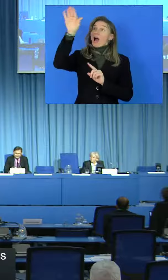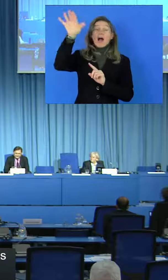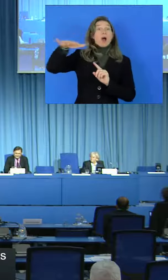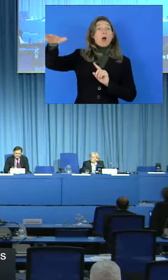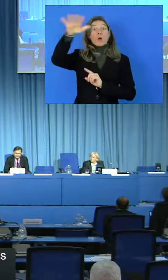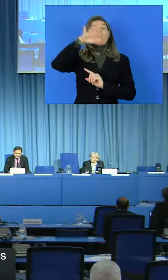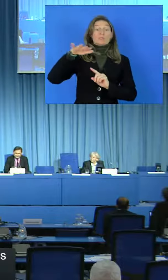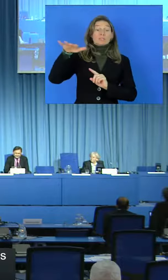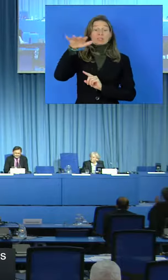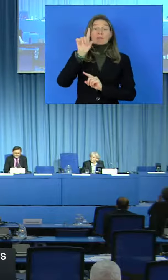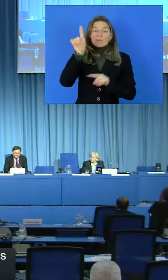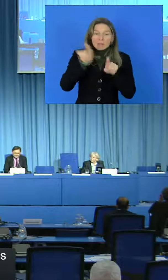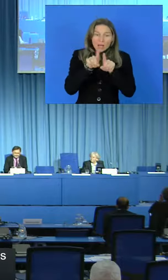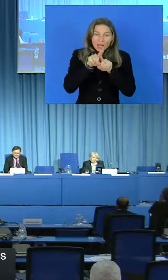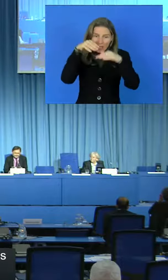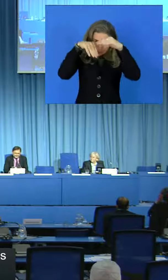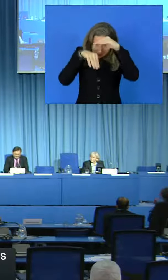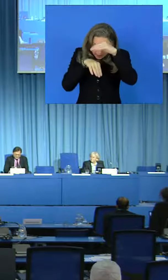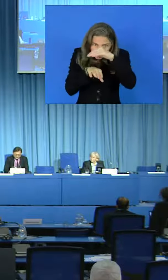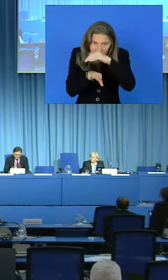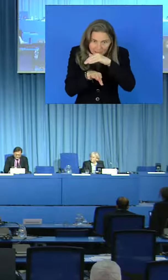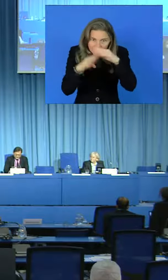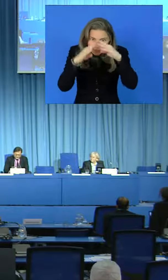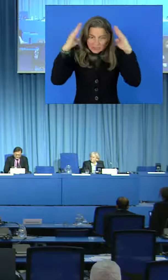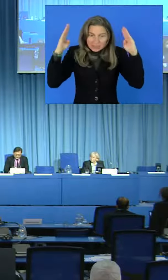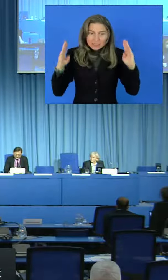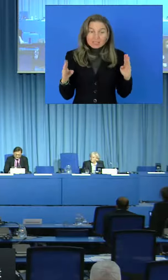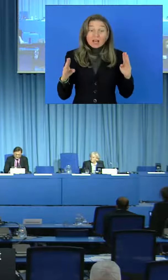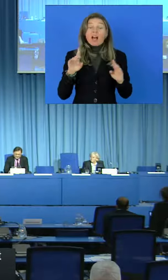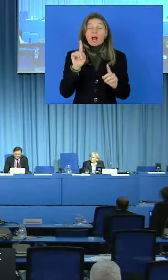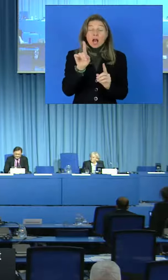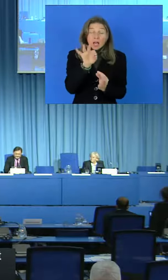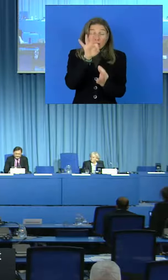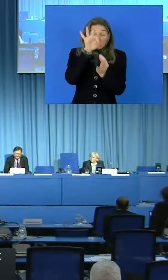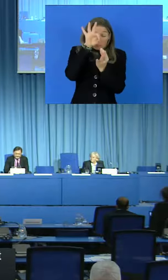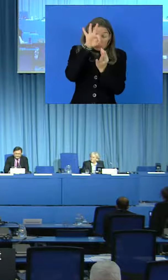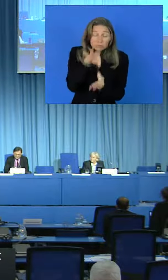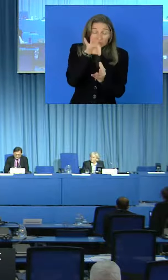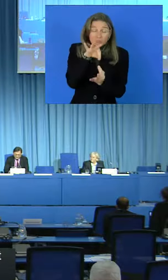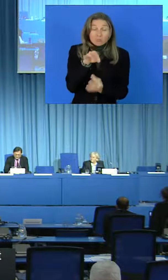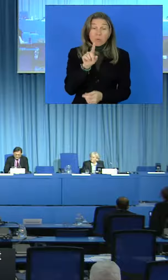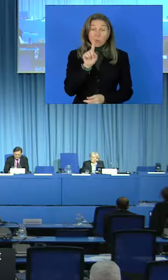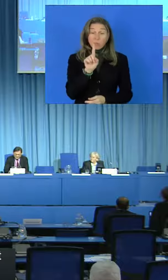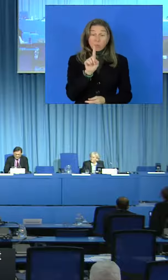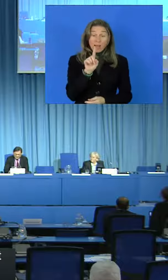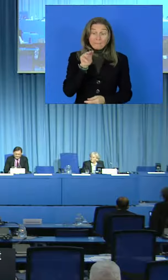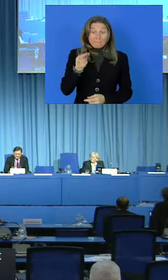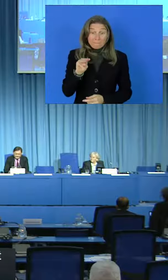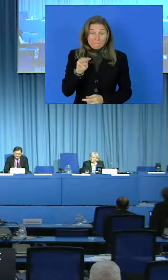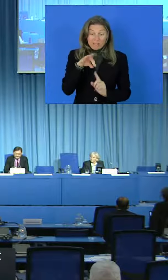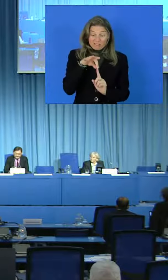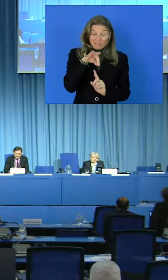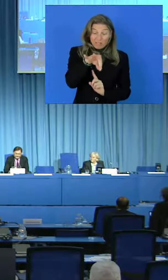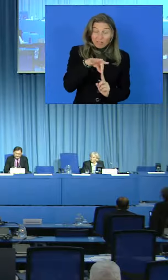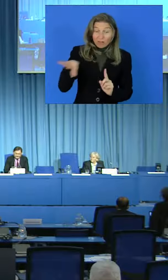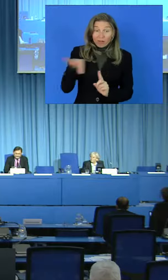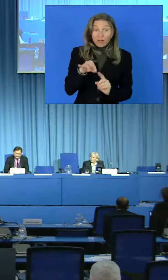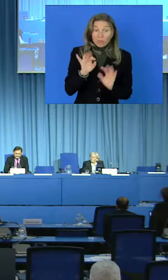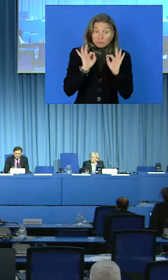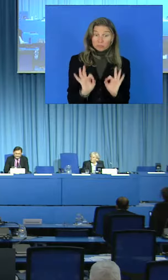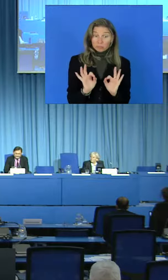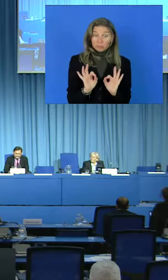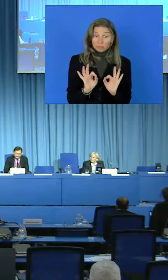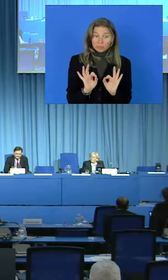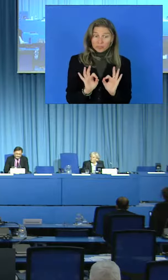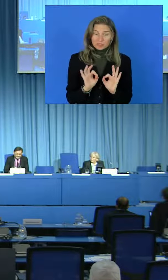no signals required, which is astounding as somebody who knows something about indoor navigation. I'm eager to hear more from